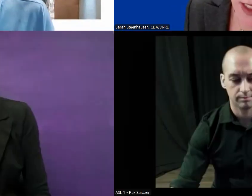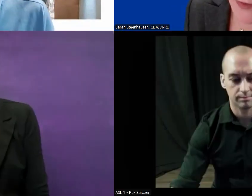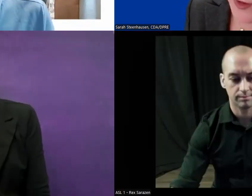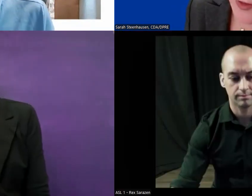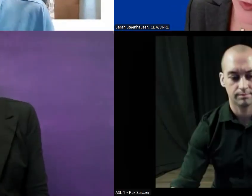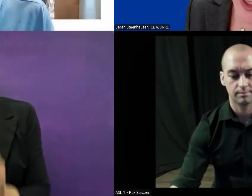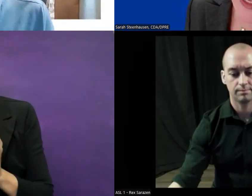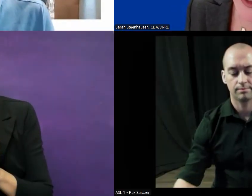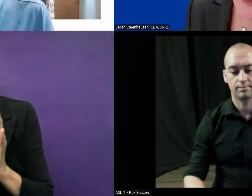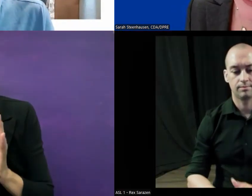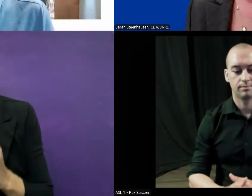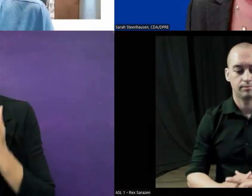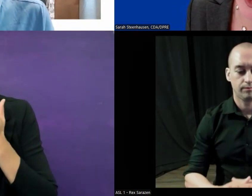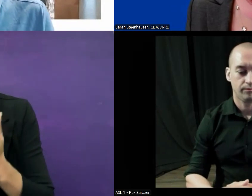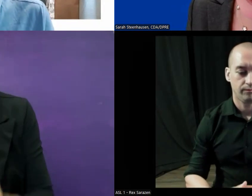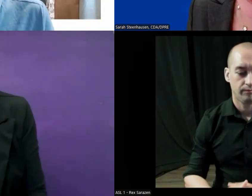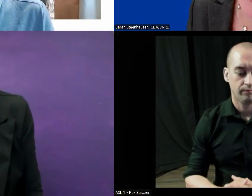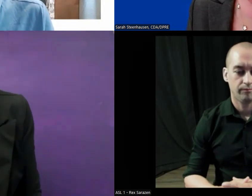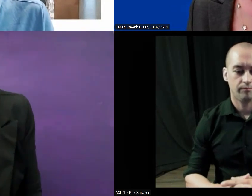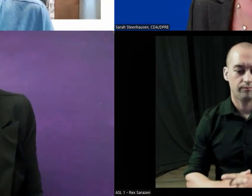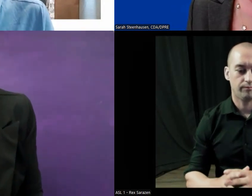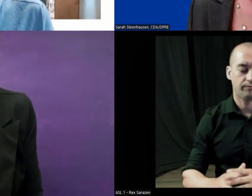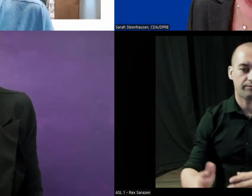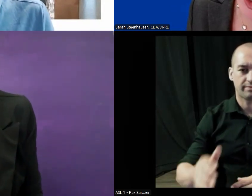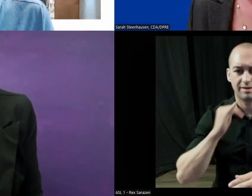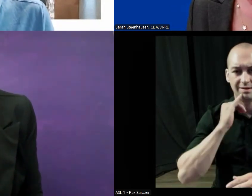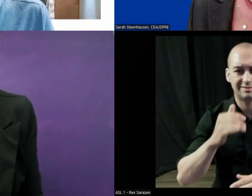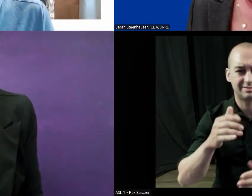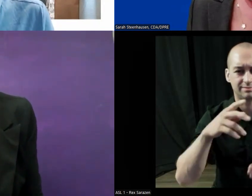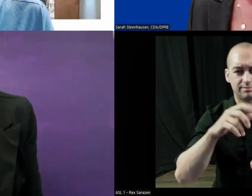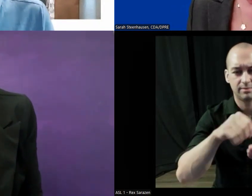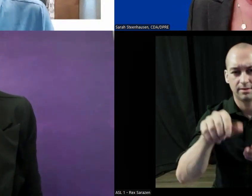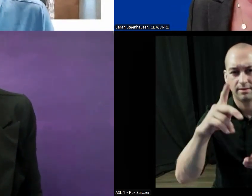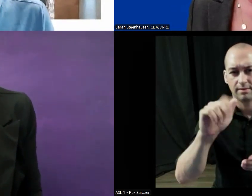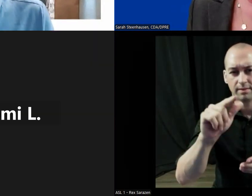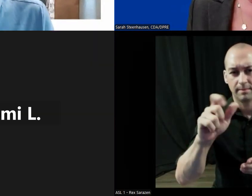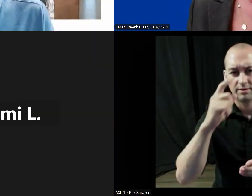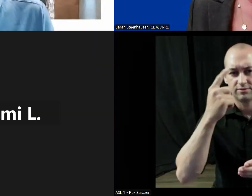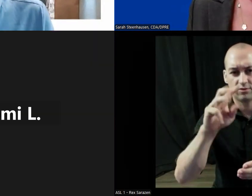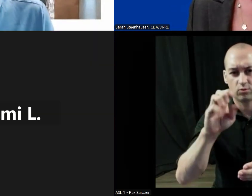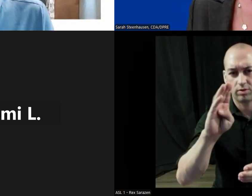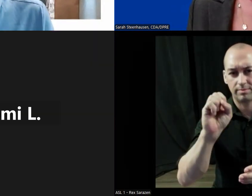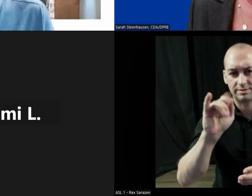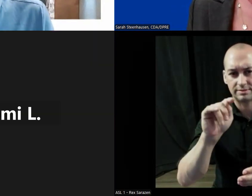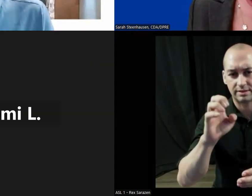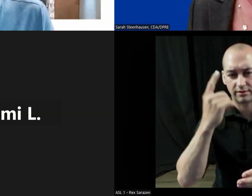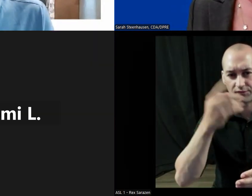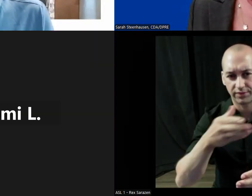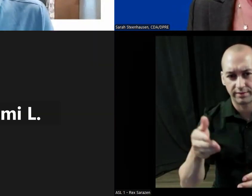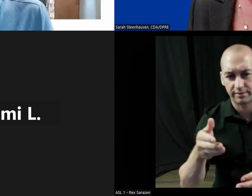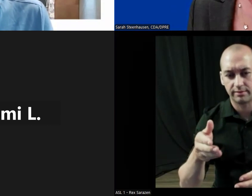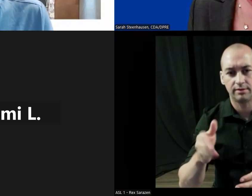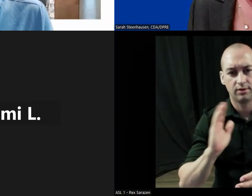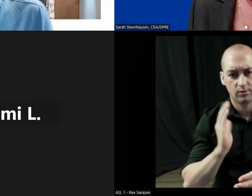questions, and very important, is there a landing page on the CDA website for this initiative? We are going to be developing a